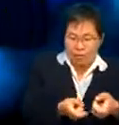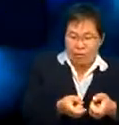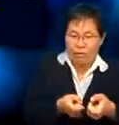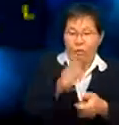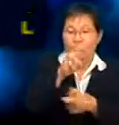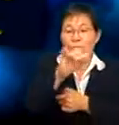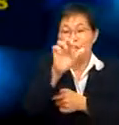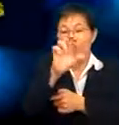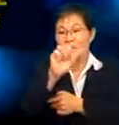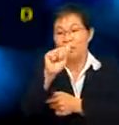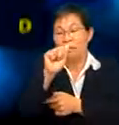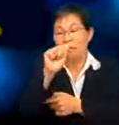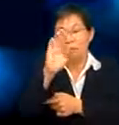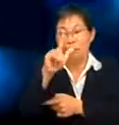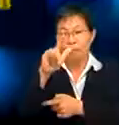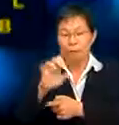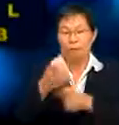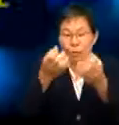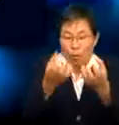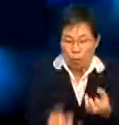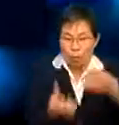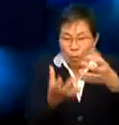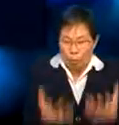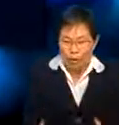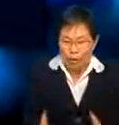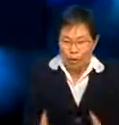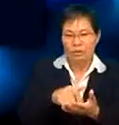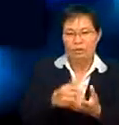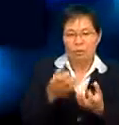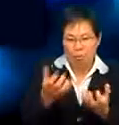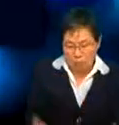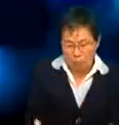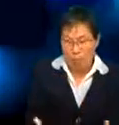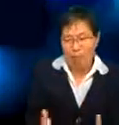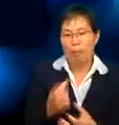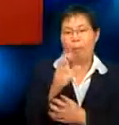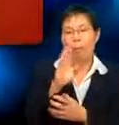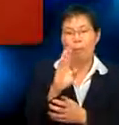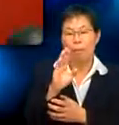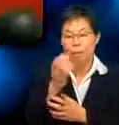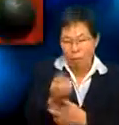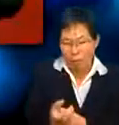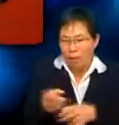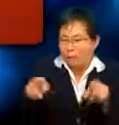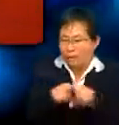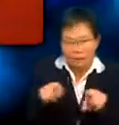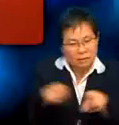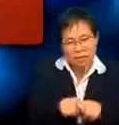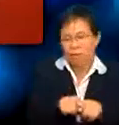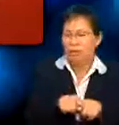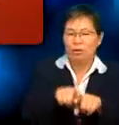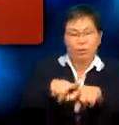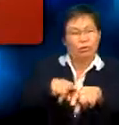variable is the weight of this bob. The weight of the bob will be the same throughout the